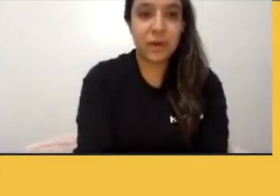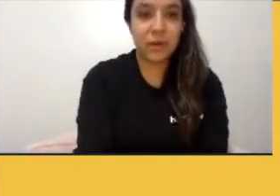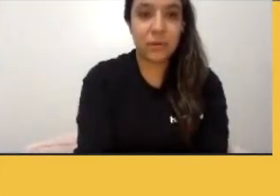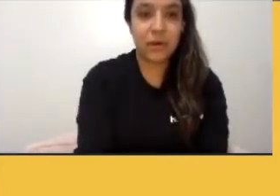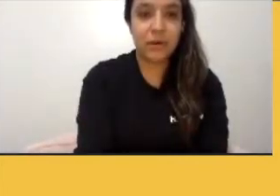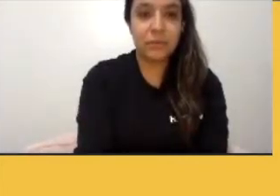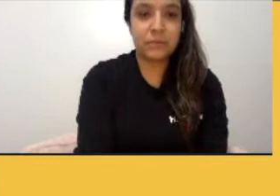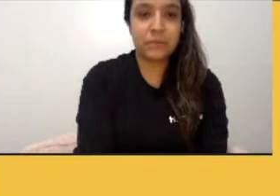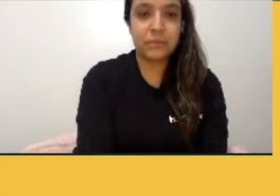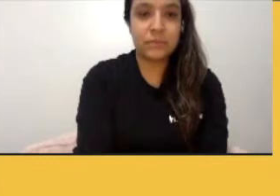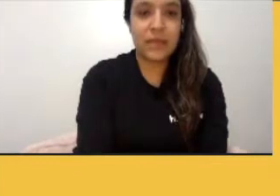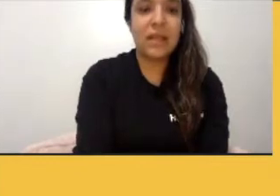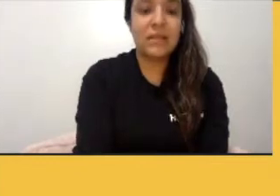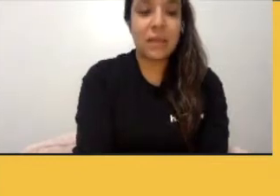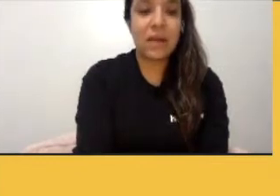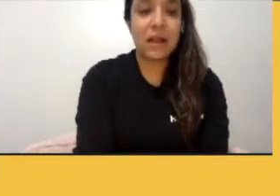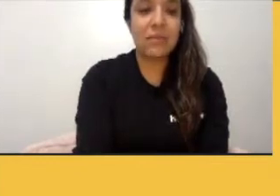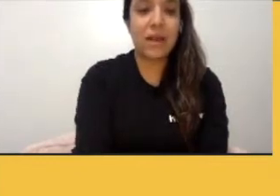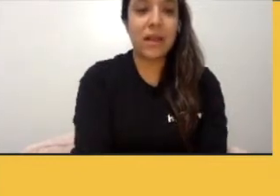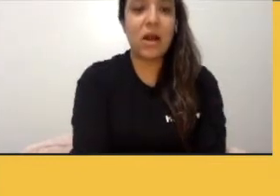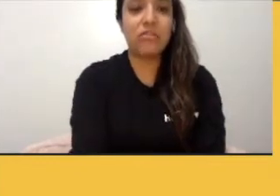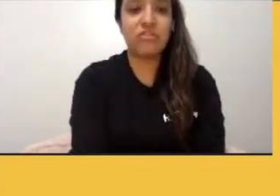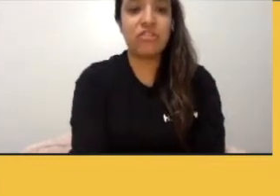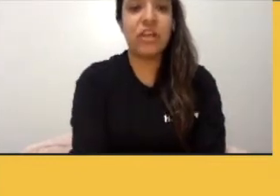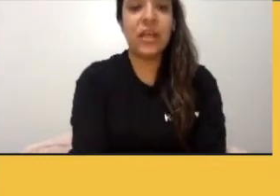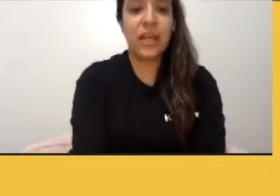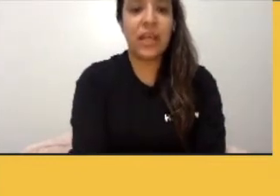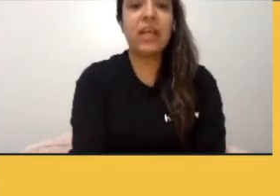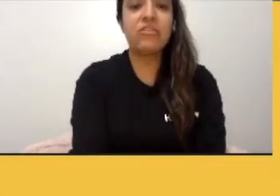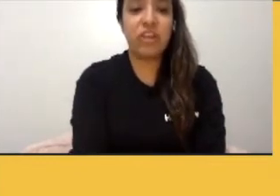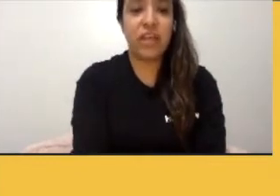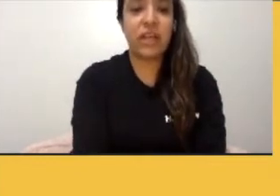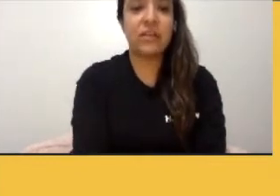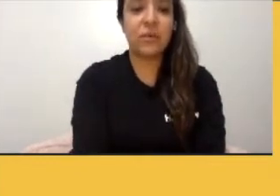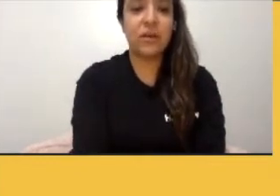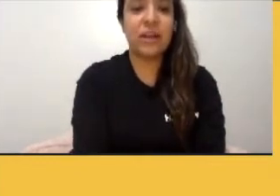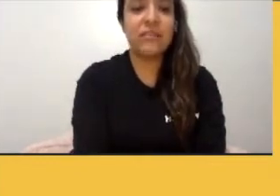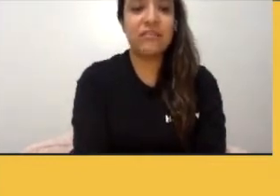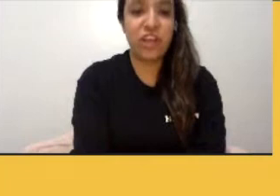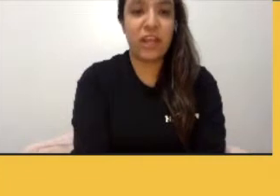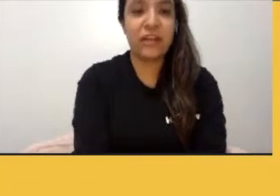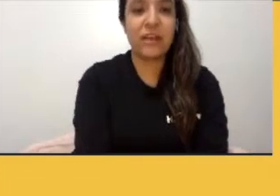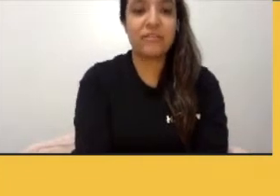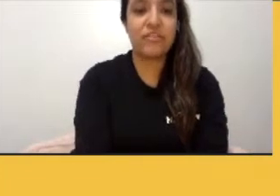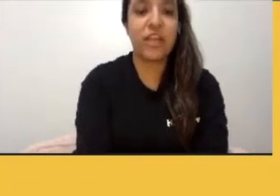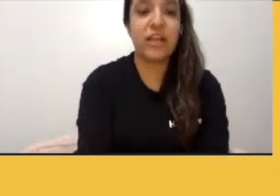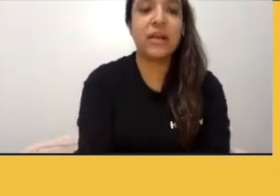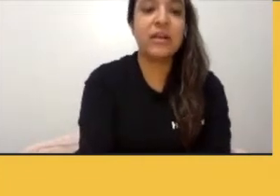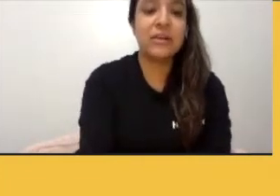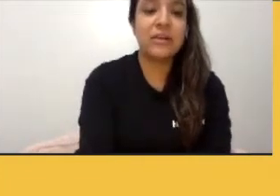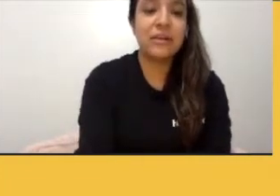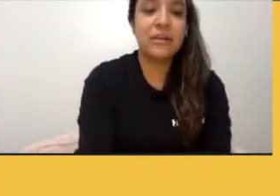Let's mark our word. Tap it out, get ready, go. Ch, ing, ching. The word is ching. Yes,